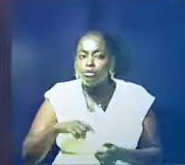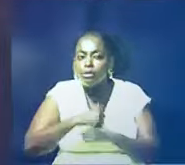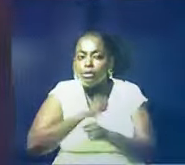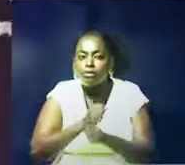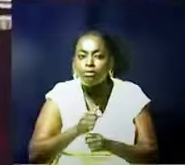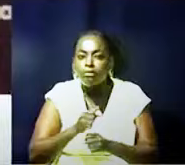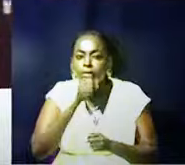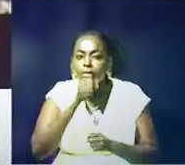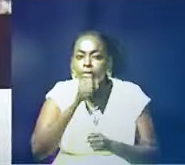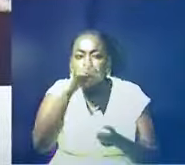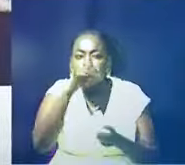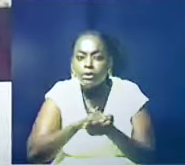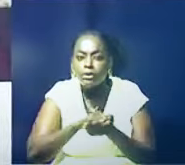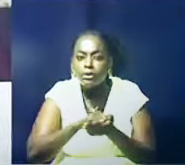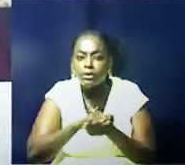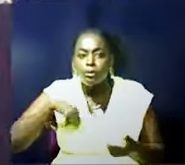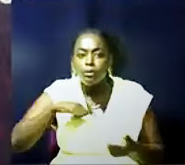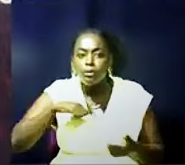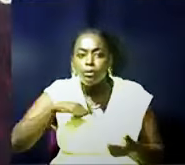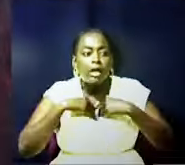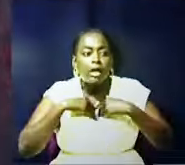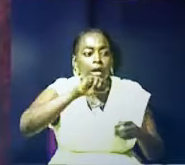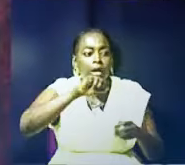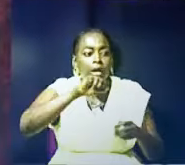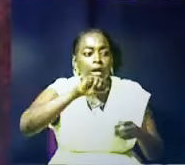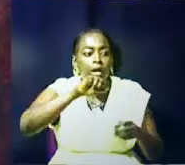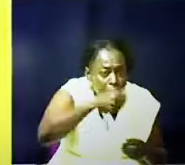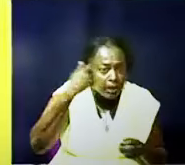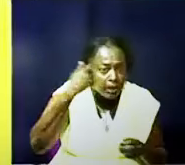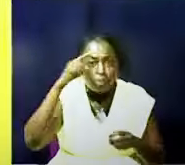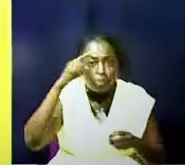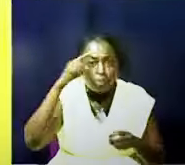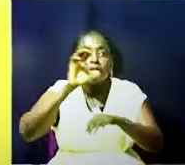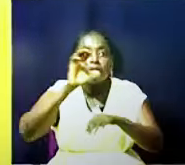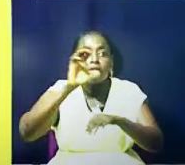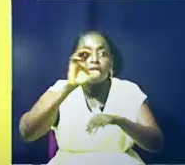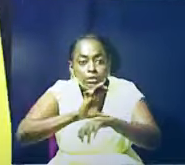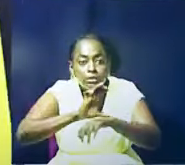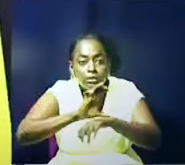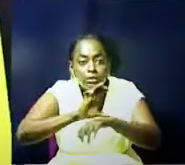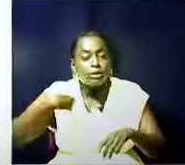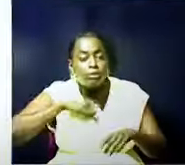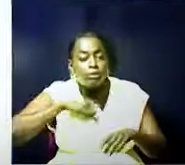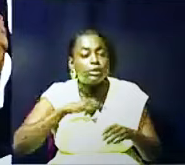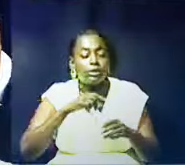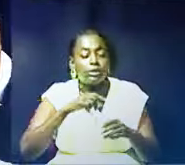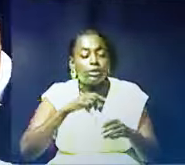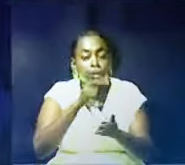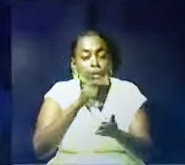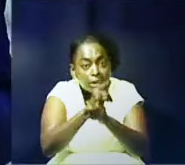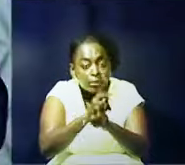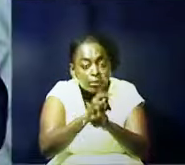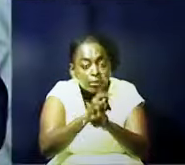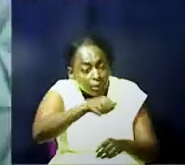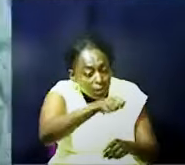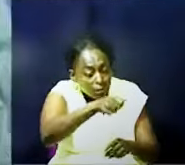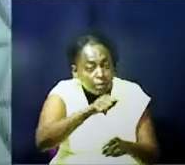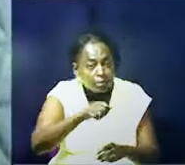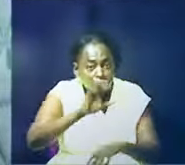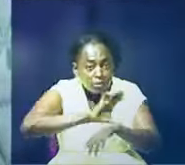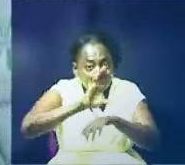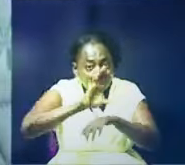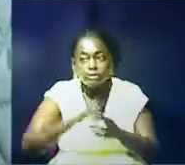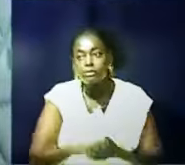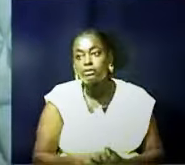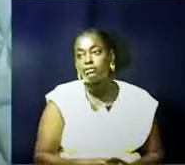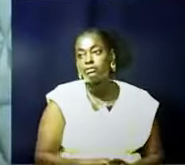ya kasa ye safoa e ma sorry dan no. Please you stand and listen to me. O de jina hoka kra tie. Standing to